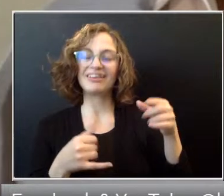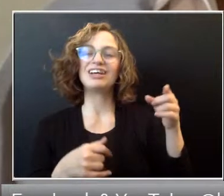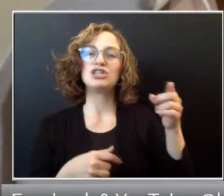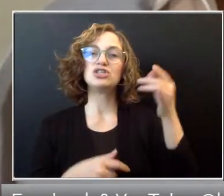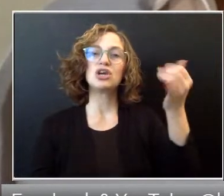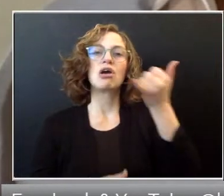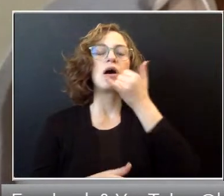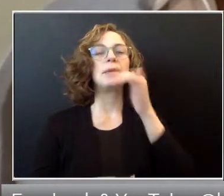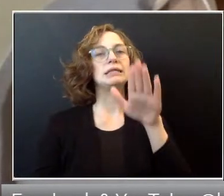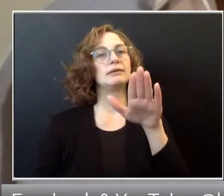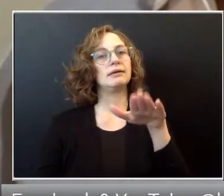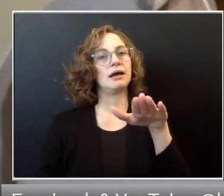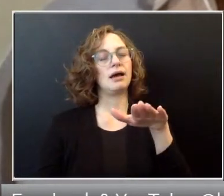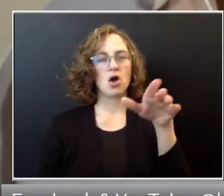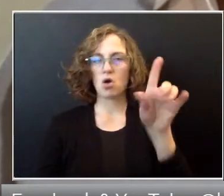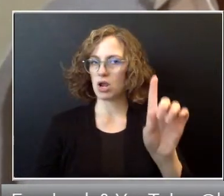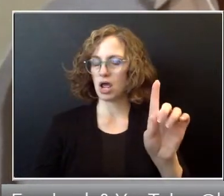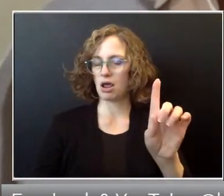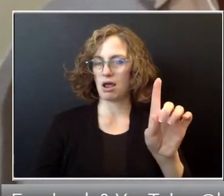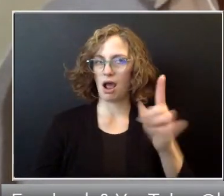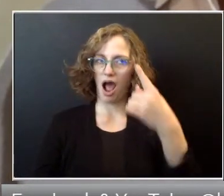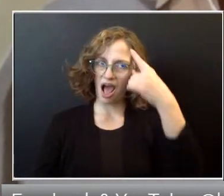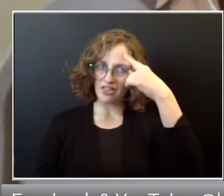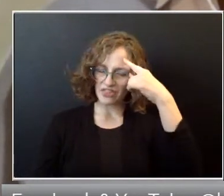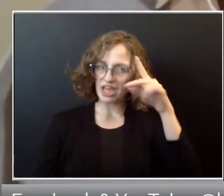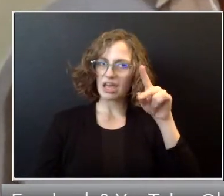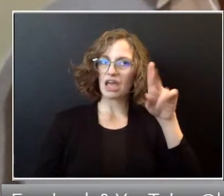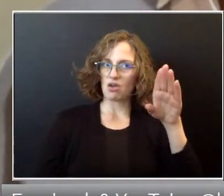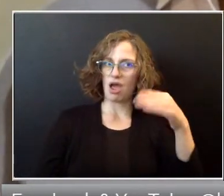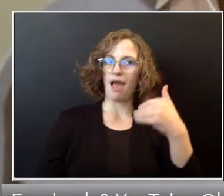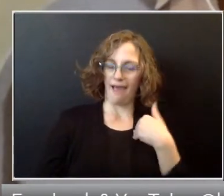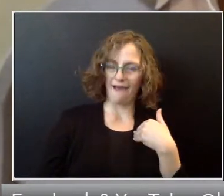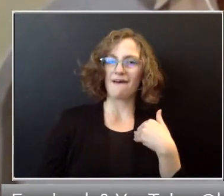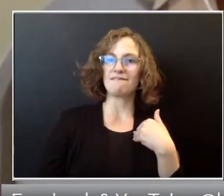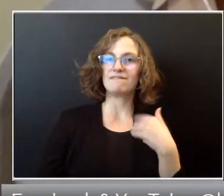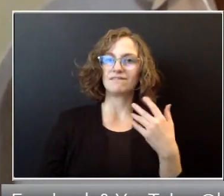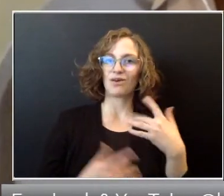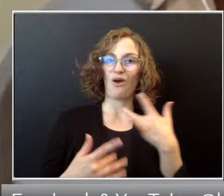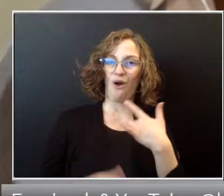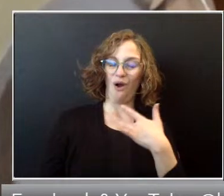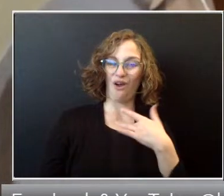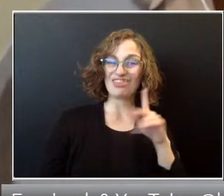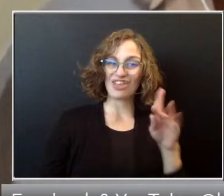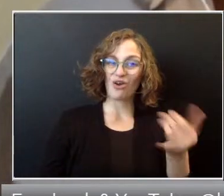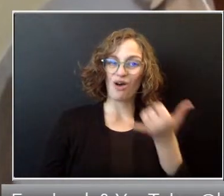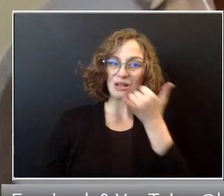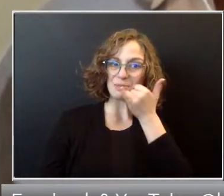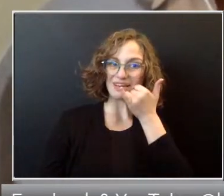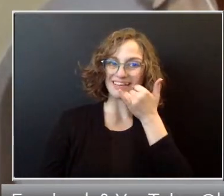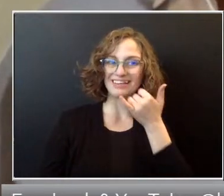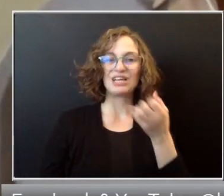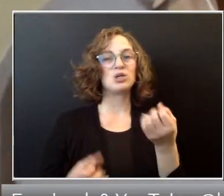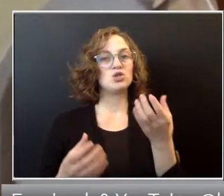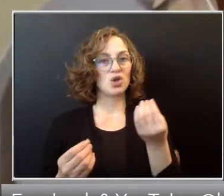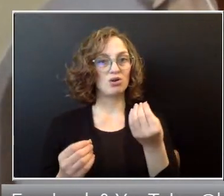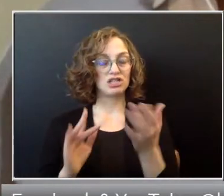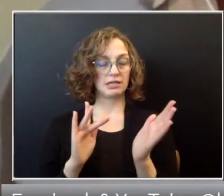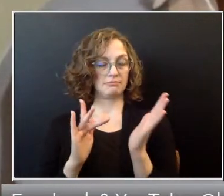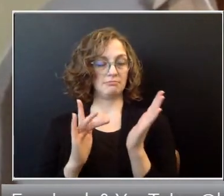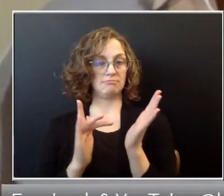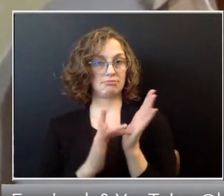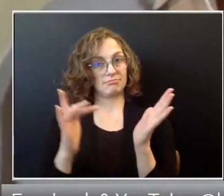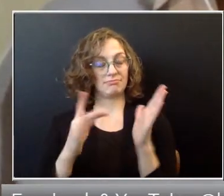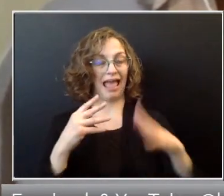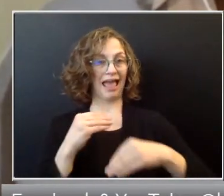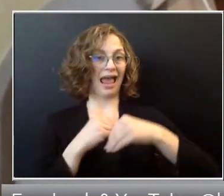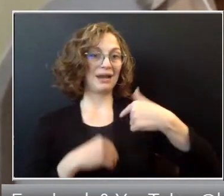on, I think they have a heart. It's KU calling me." And so she clicked me in on the call, and we got